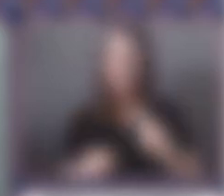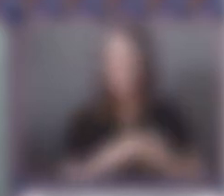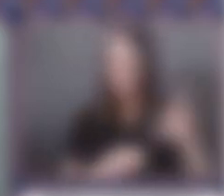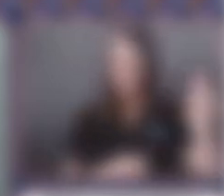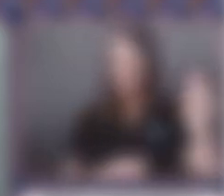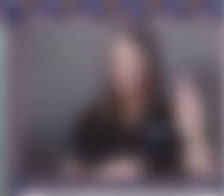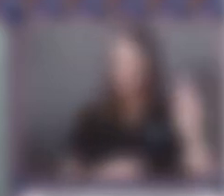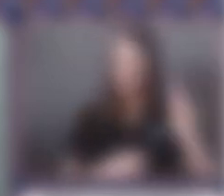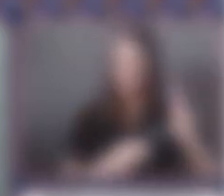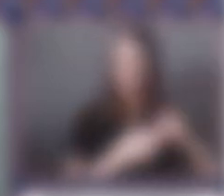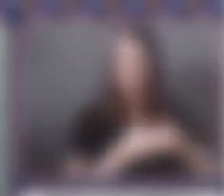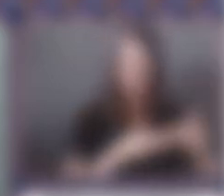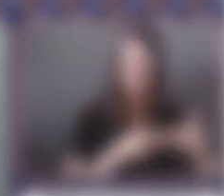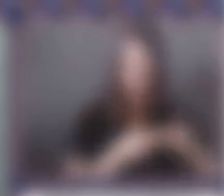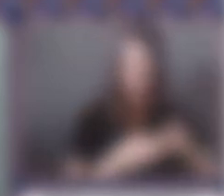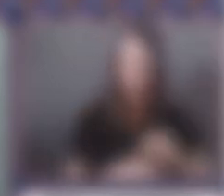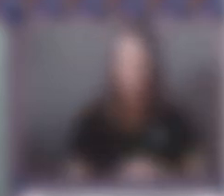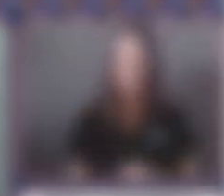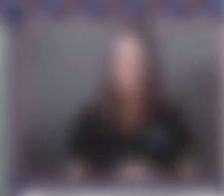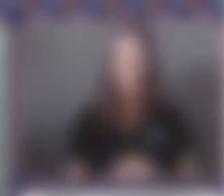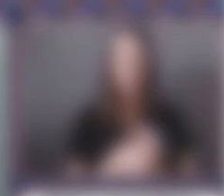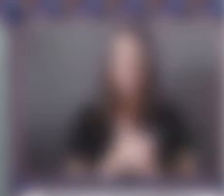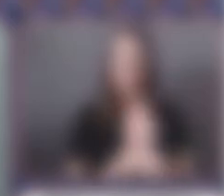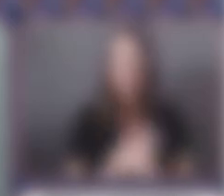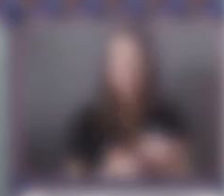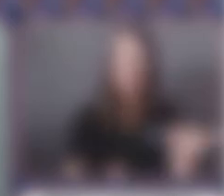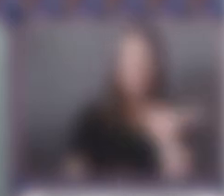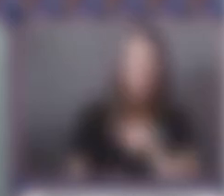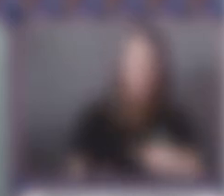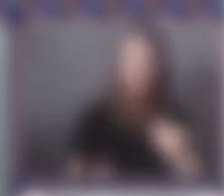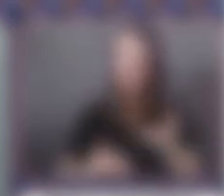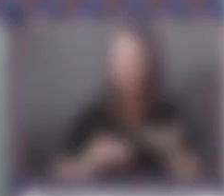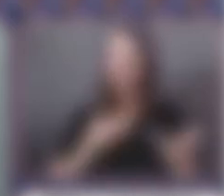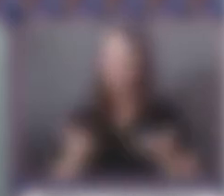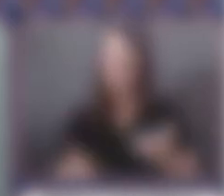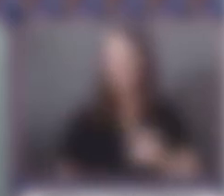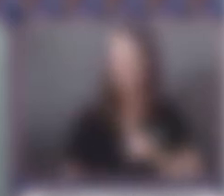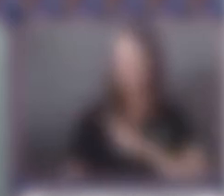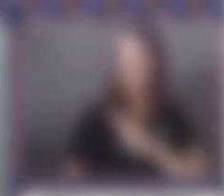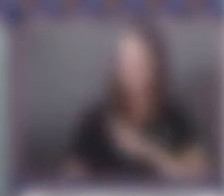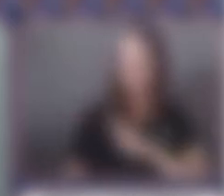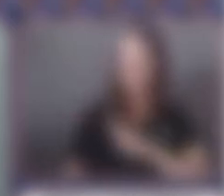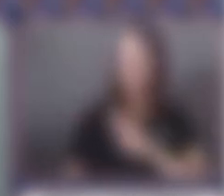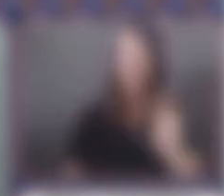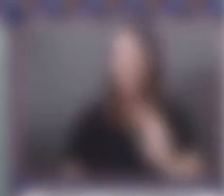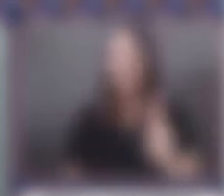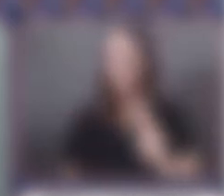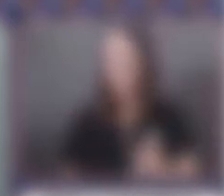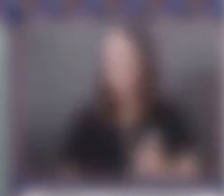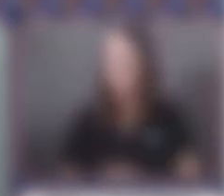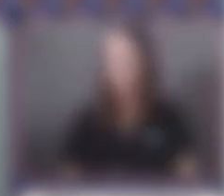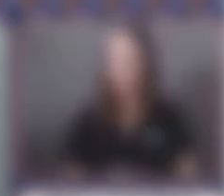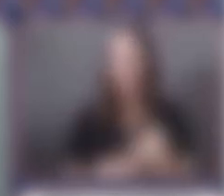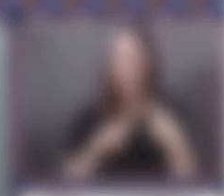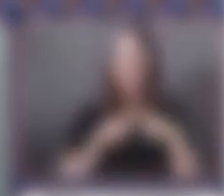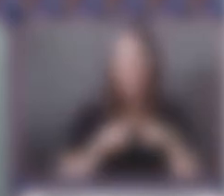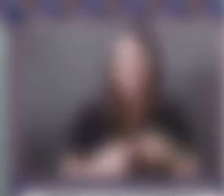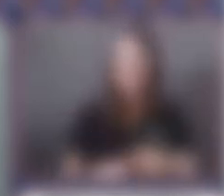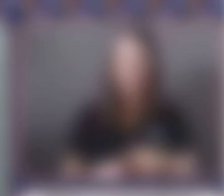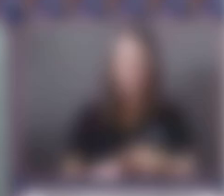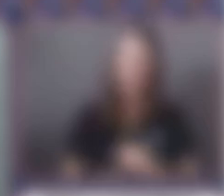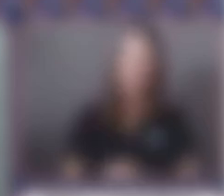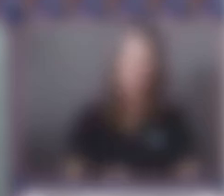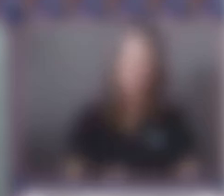what is the responsibility of other service systems set out in the existing applied principles and tables of supports, otherwise known